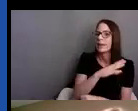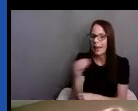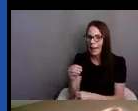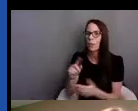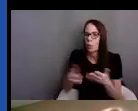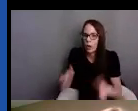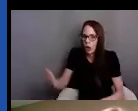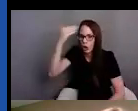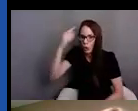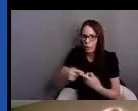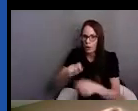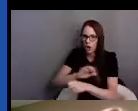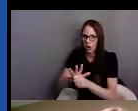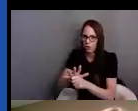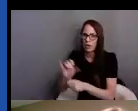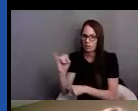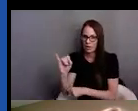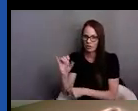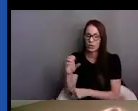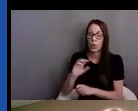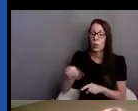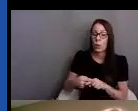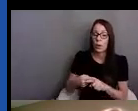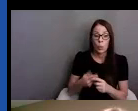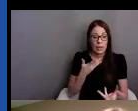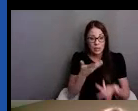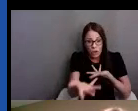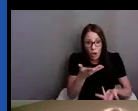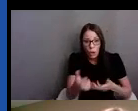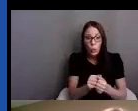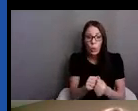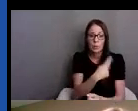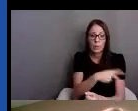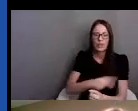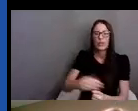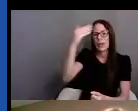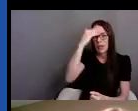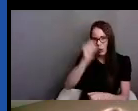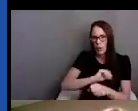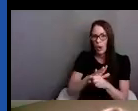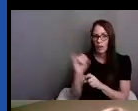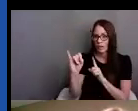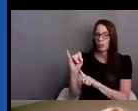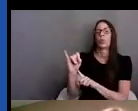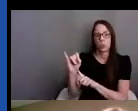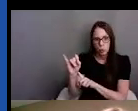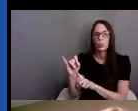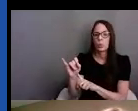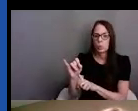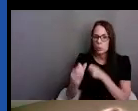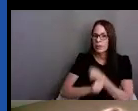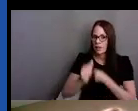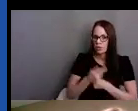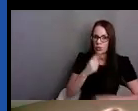when I talk to patients, I think we know that COVID-19 infection is very dangerous for pregnant women. And so we think